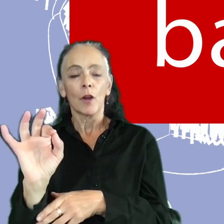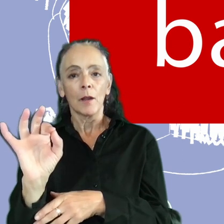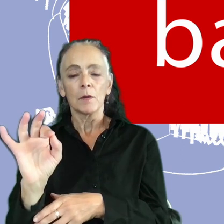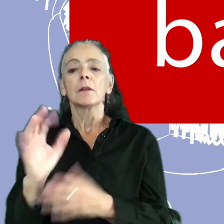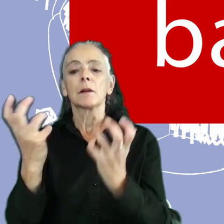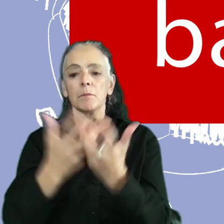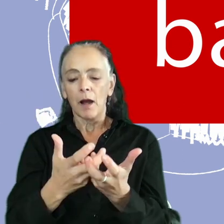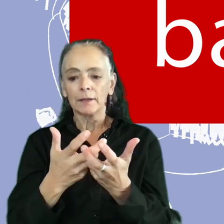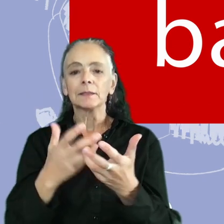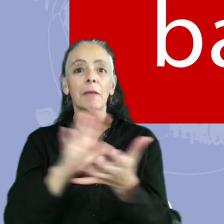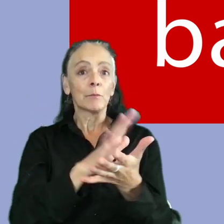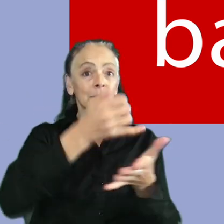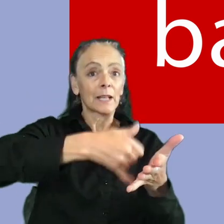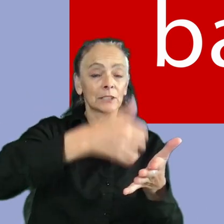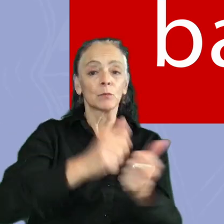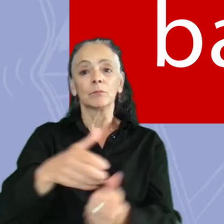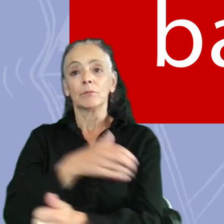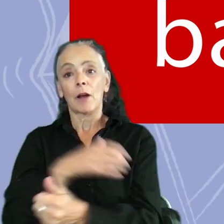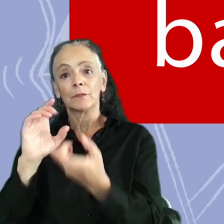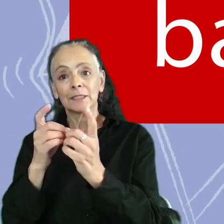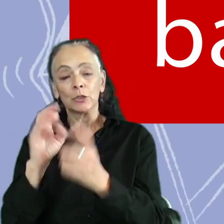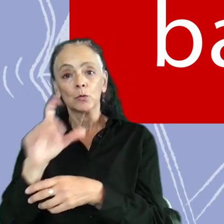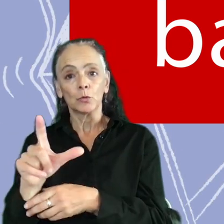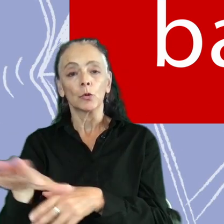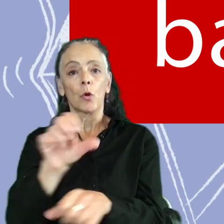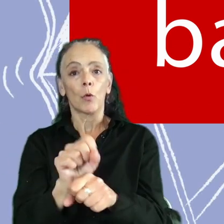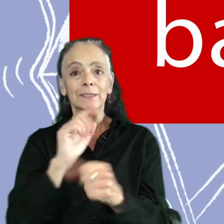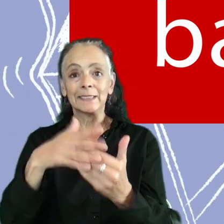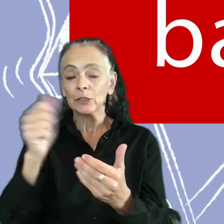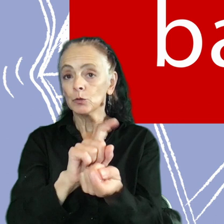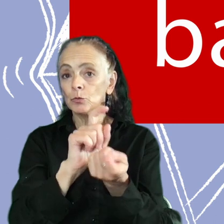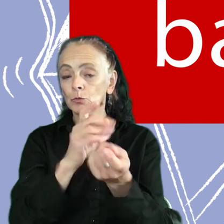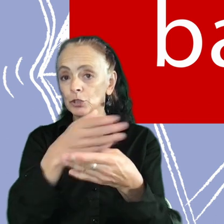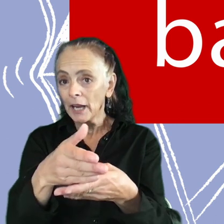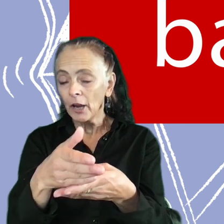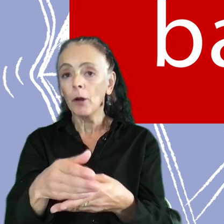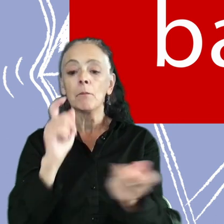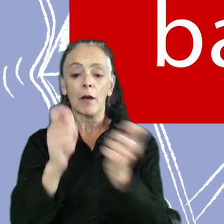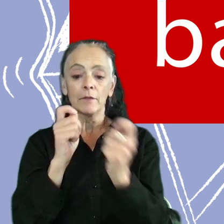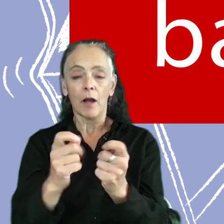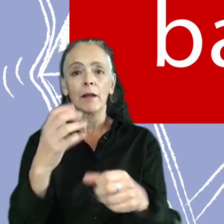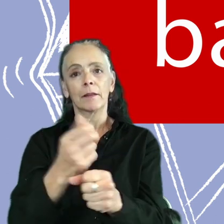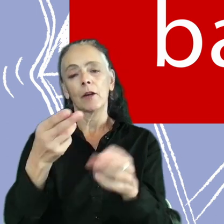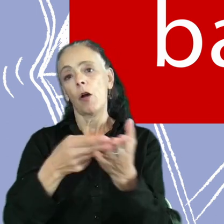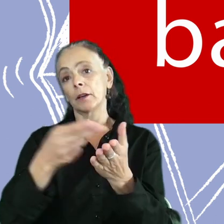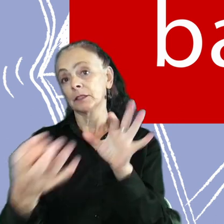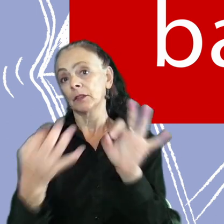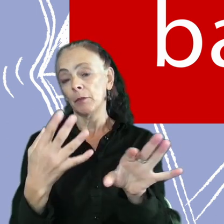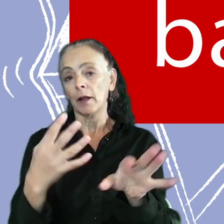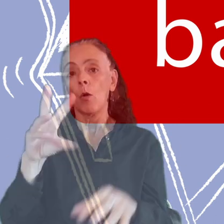it combines the comfort and simplicity of paper sketching with the power of a digital tool so your work is easier to